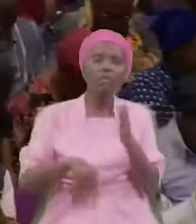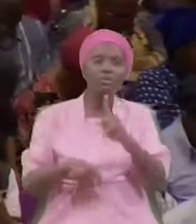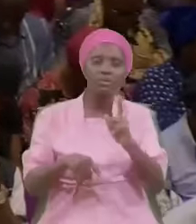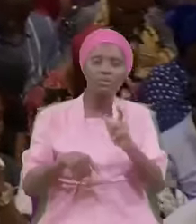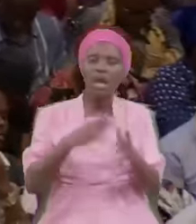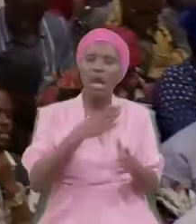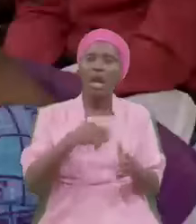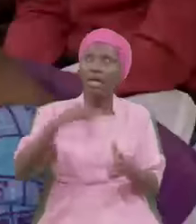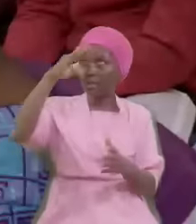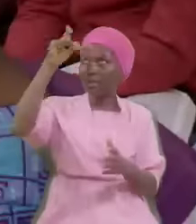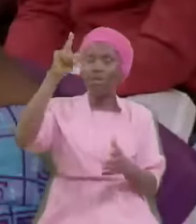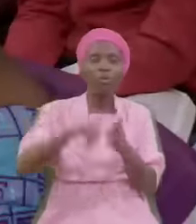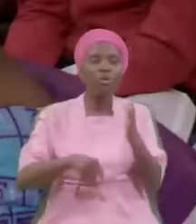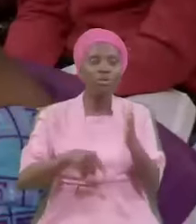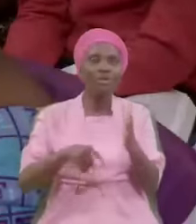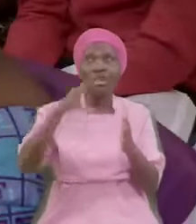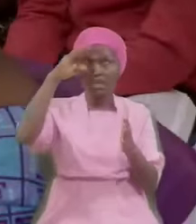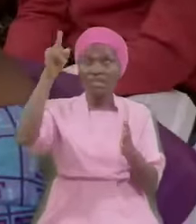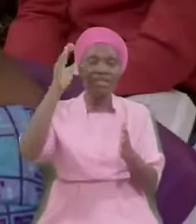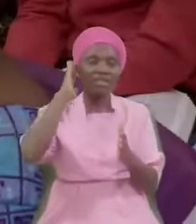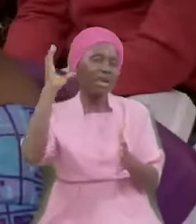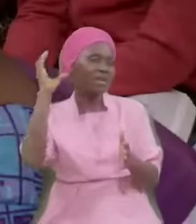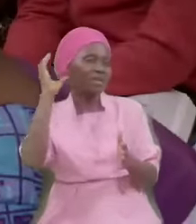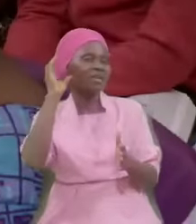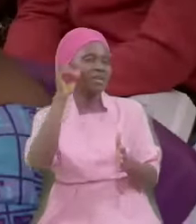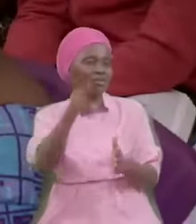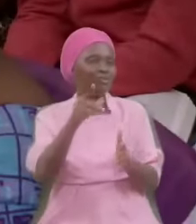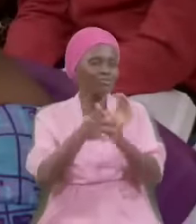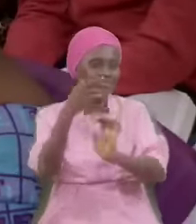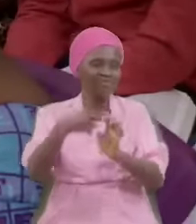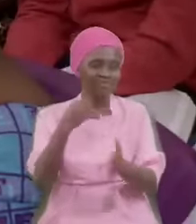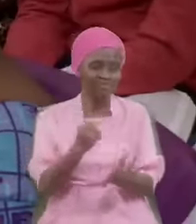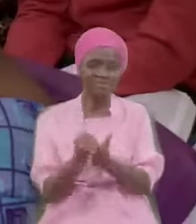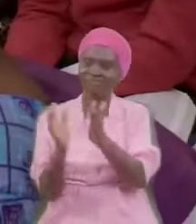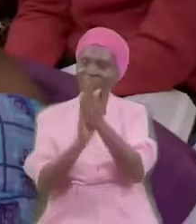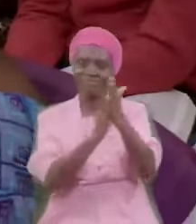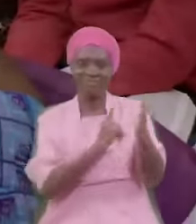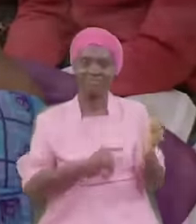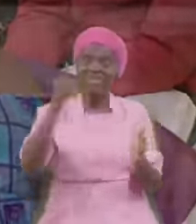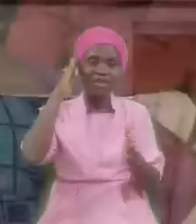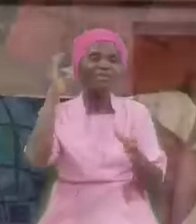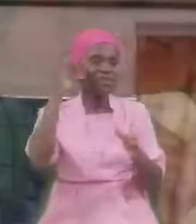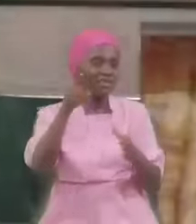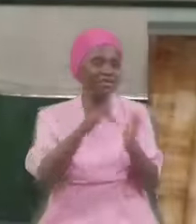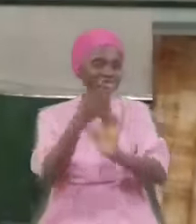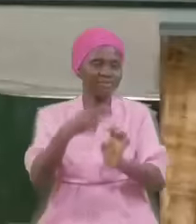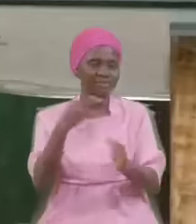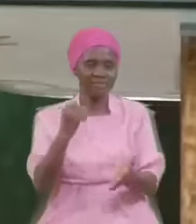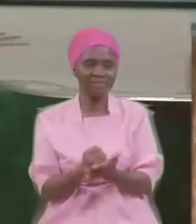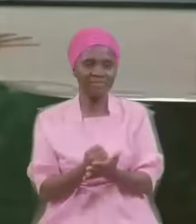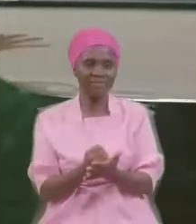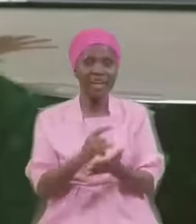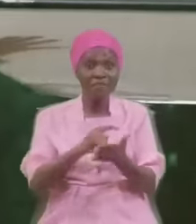And praise the Lord, tonight he will hear you. thou shalt pay thy vows. Look at